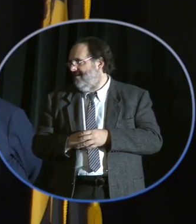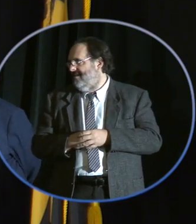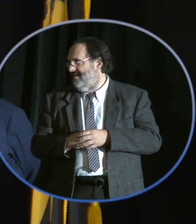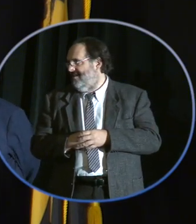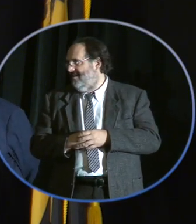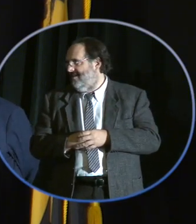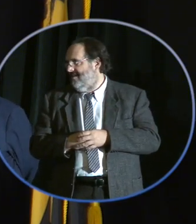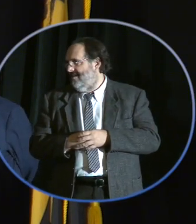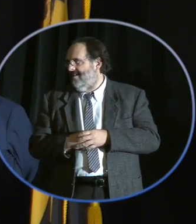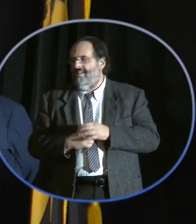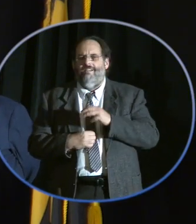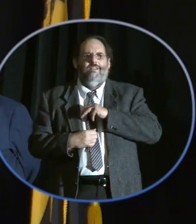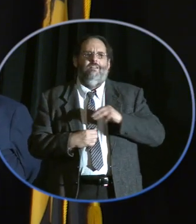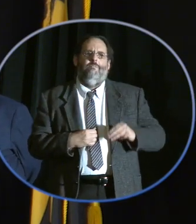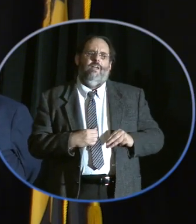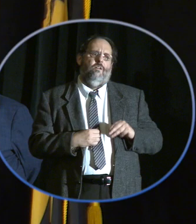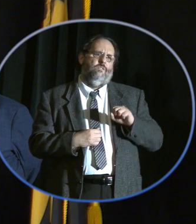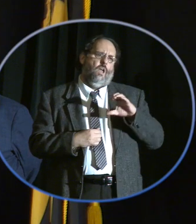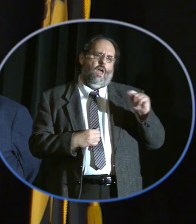Mayor Brandon Scott.